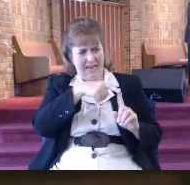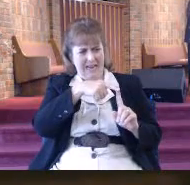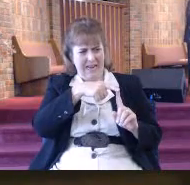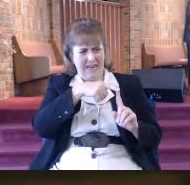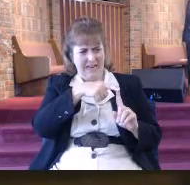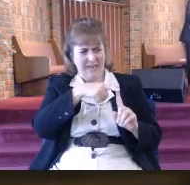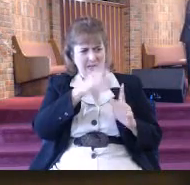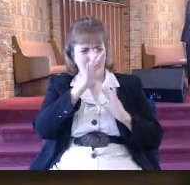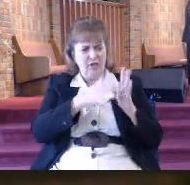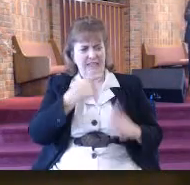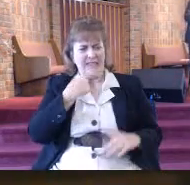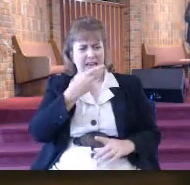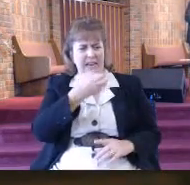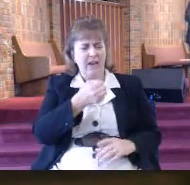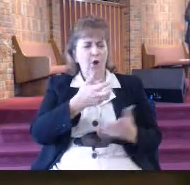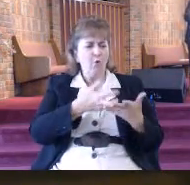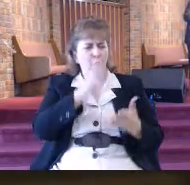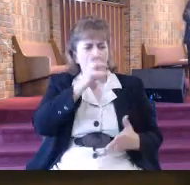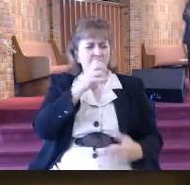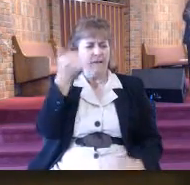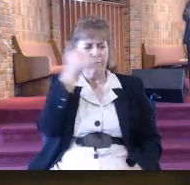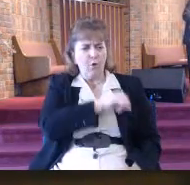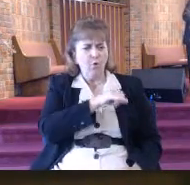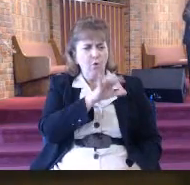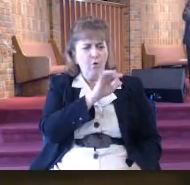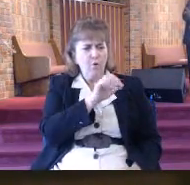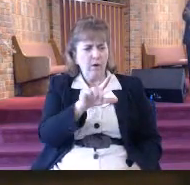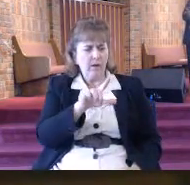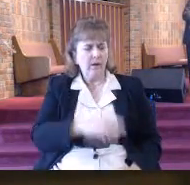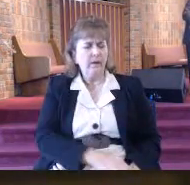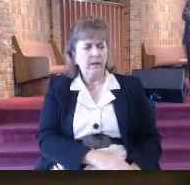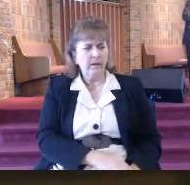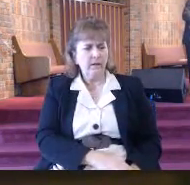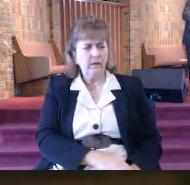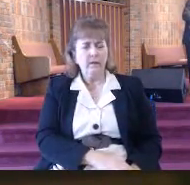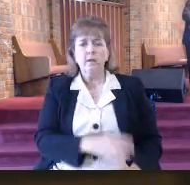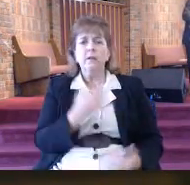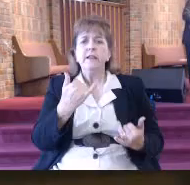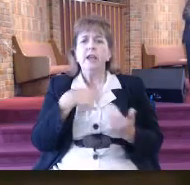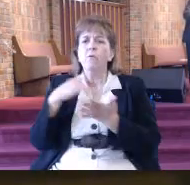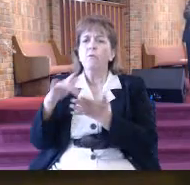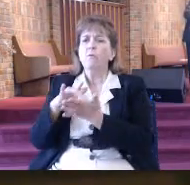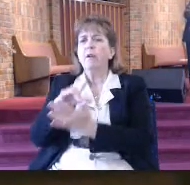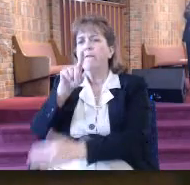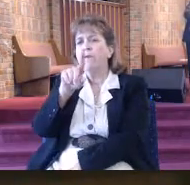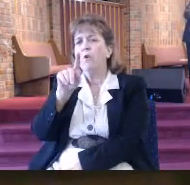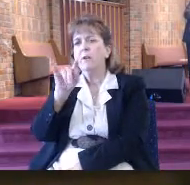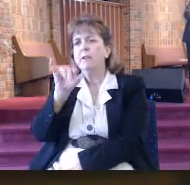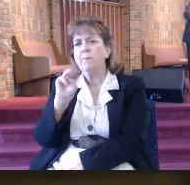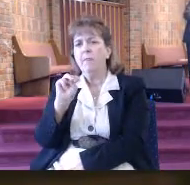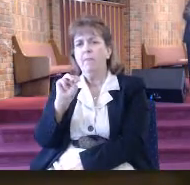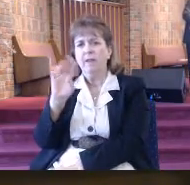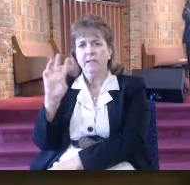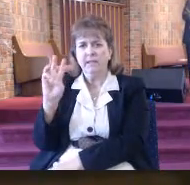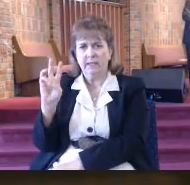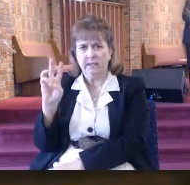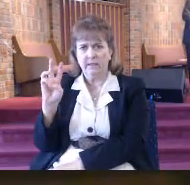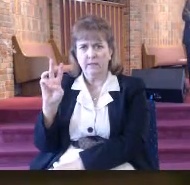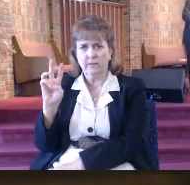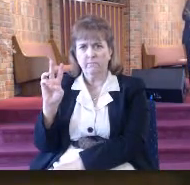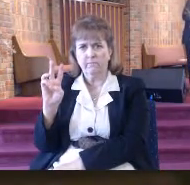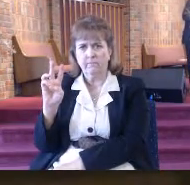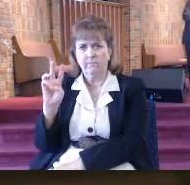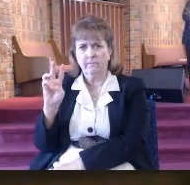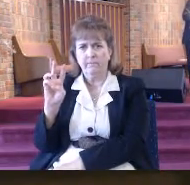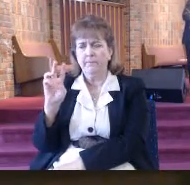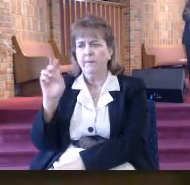described. And I want to use a passage from 1 Timothy chapter 6 to do so. 1